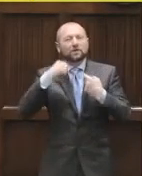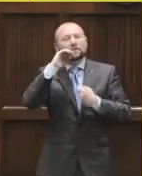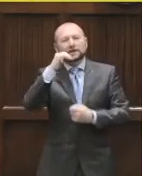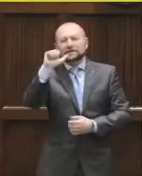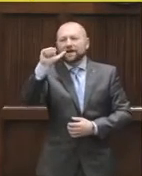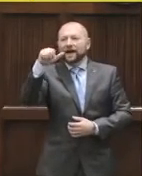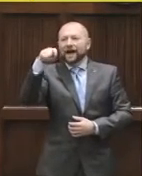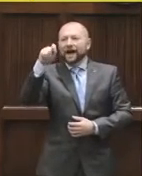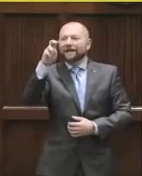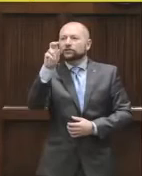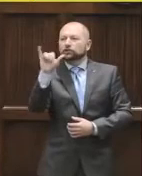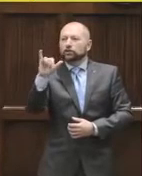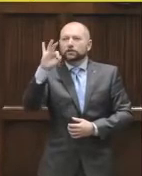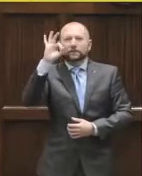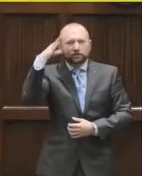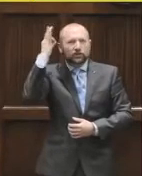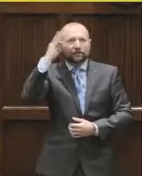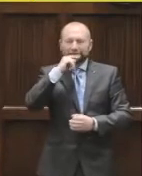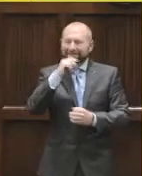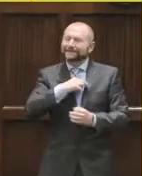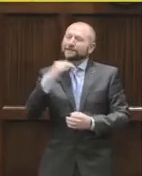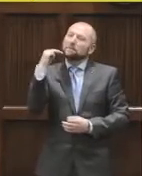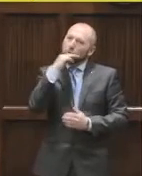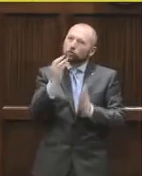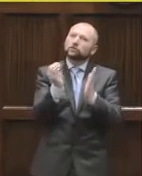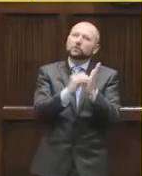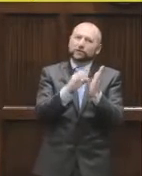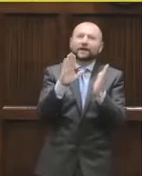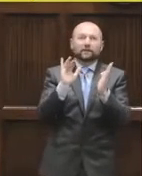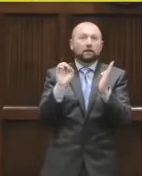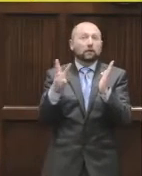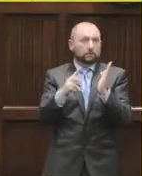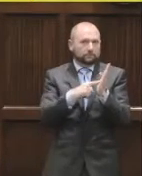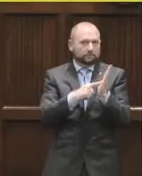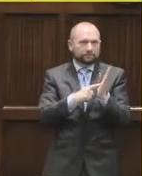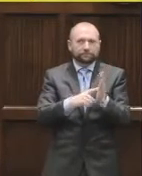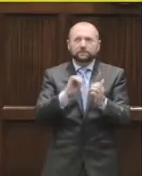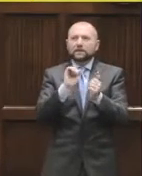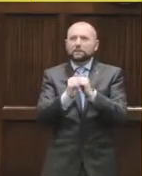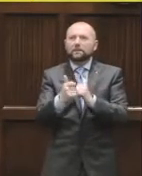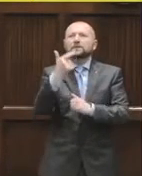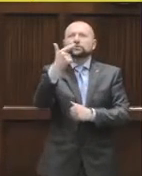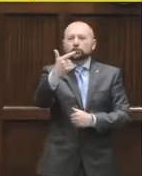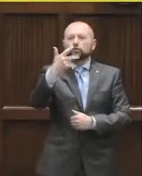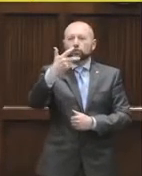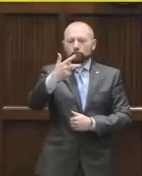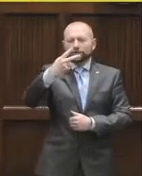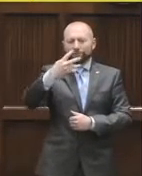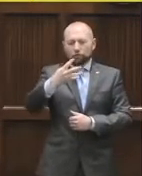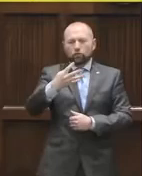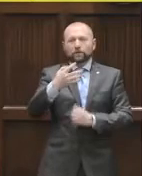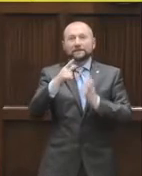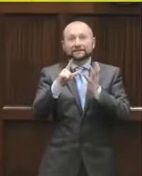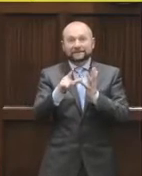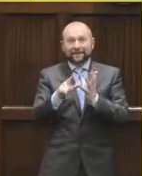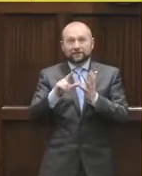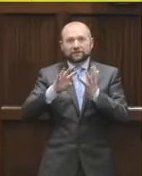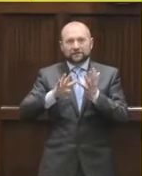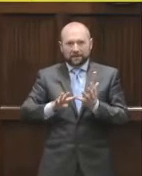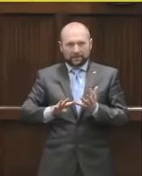me that this would be a useful inclusion in the bill. Amendments numbers 2, 3, 4, 5, 7 and